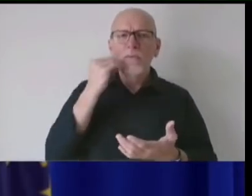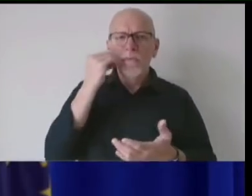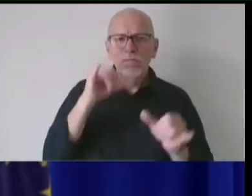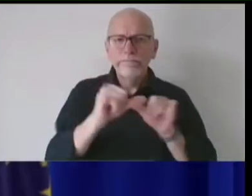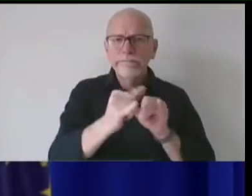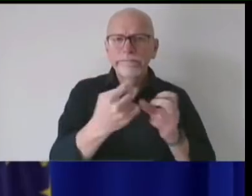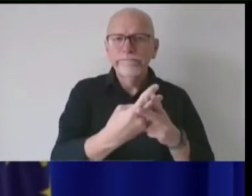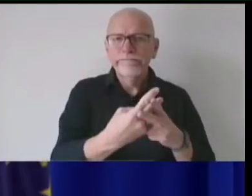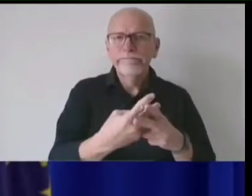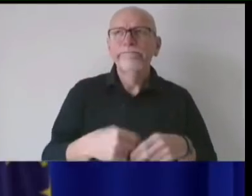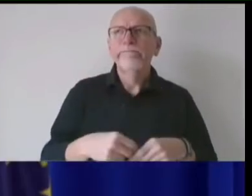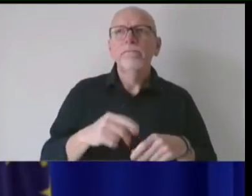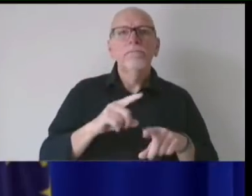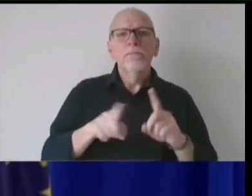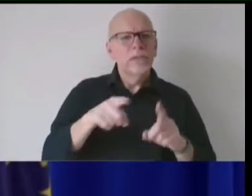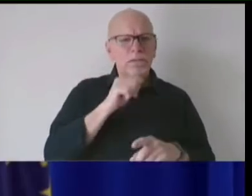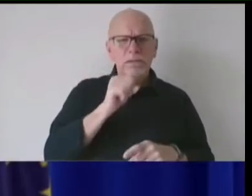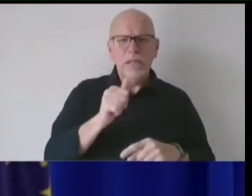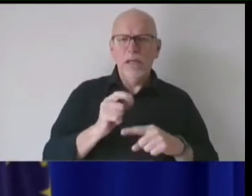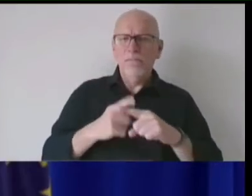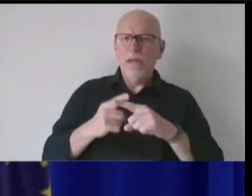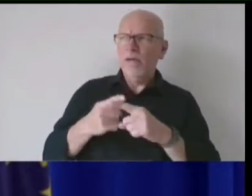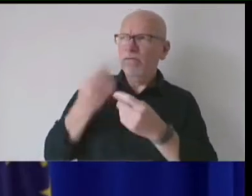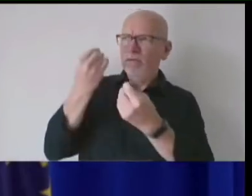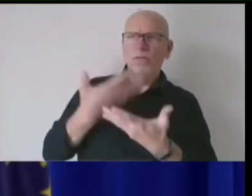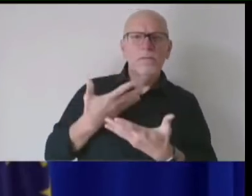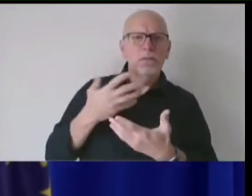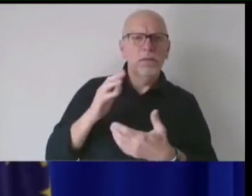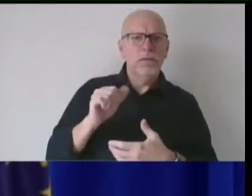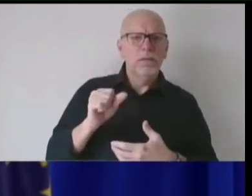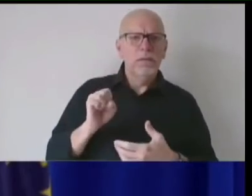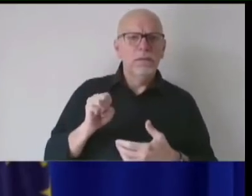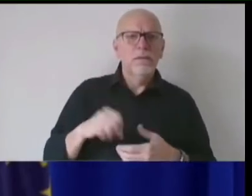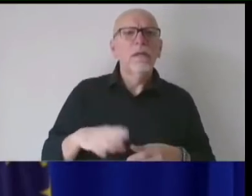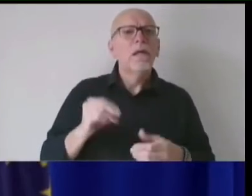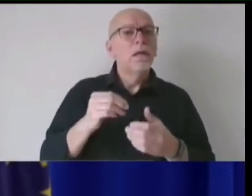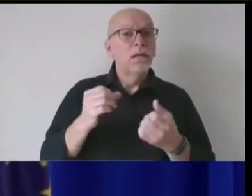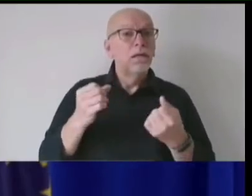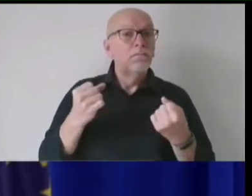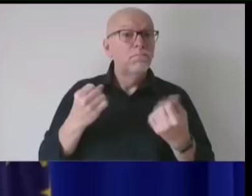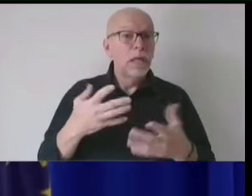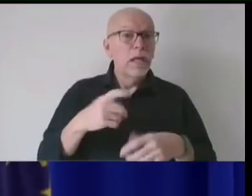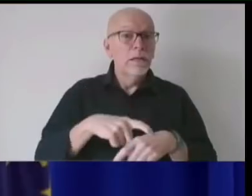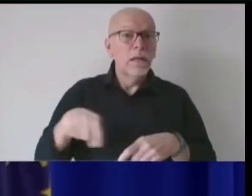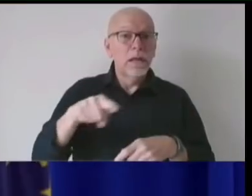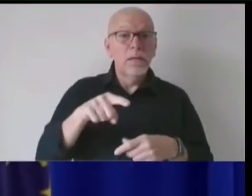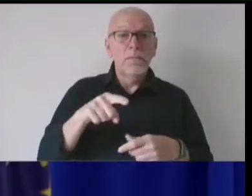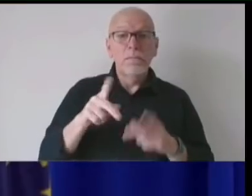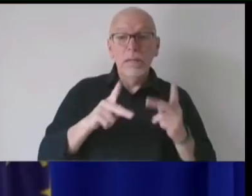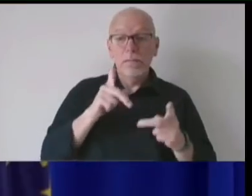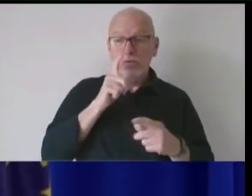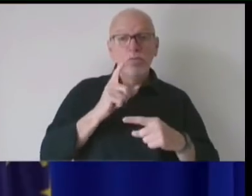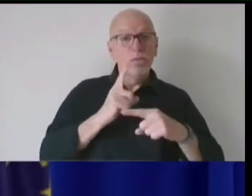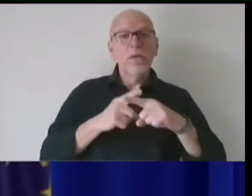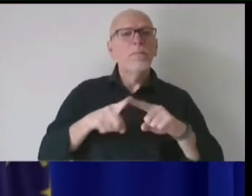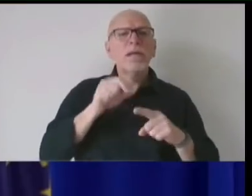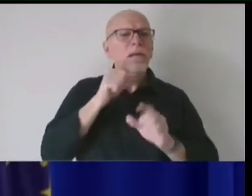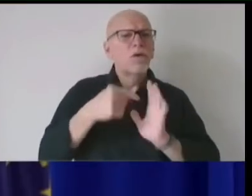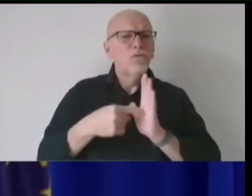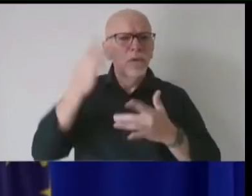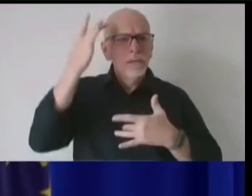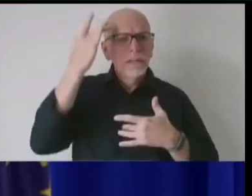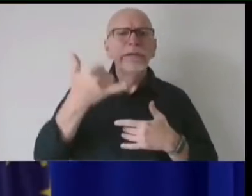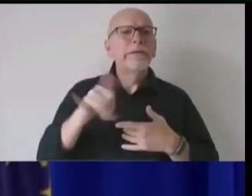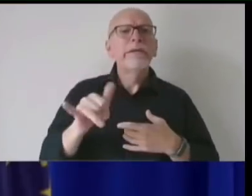sometimes, but not positive cases reported. And other times, even individuals that are positive, if they're asymptomatic, are being allowed to